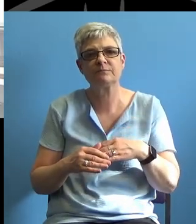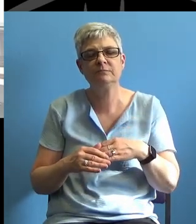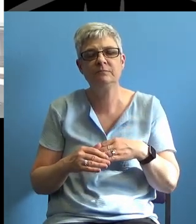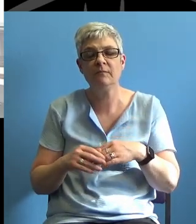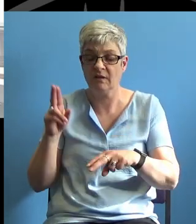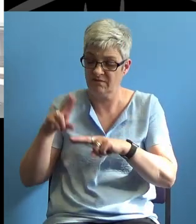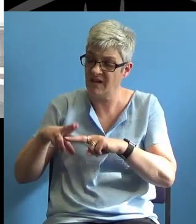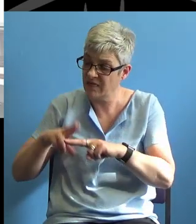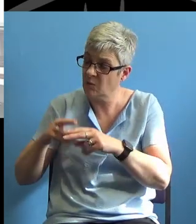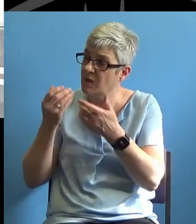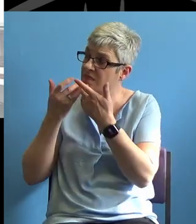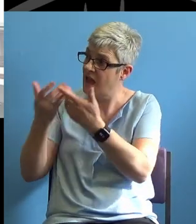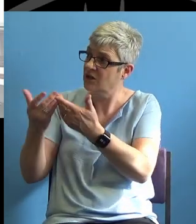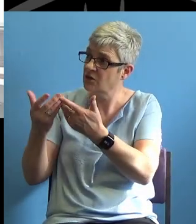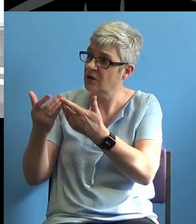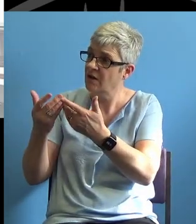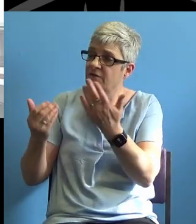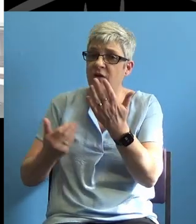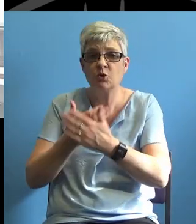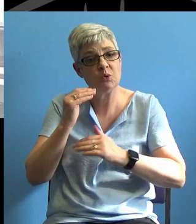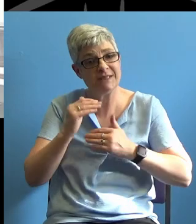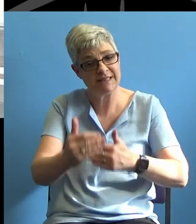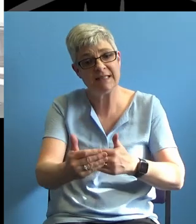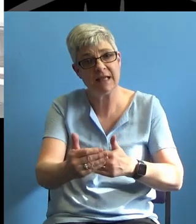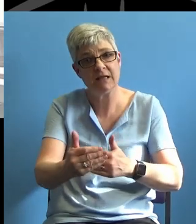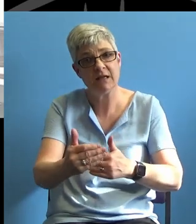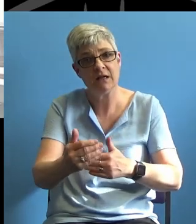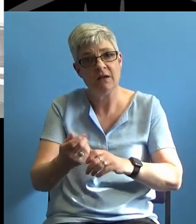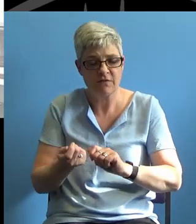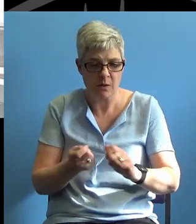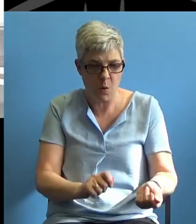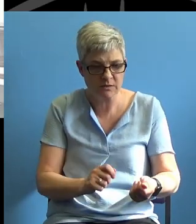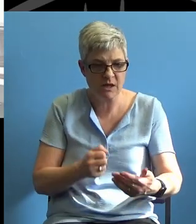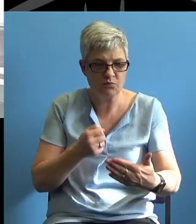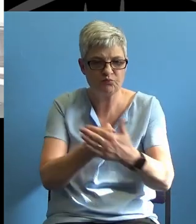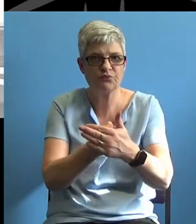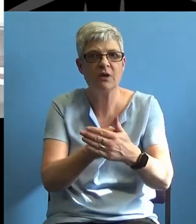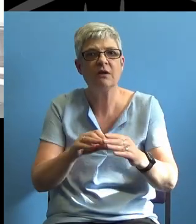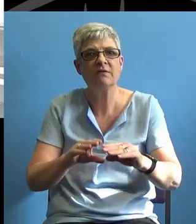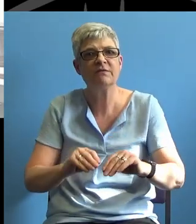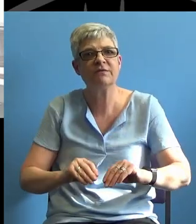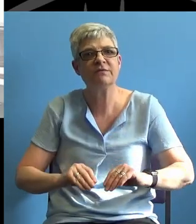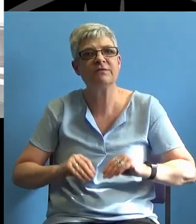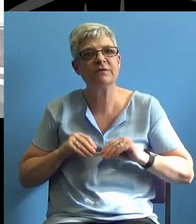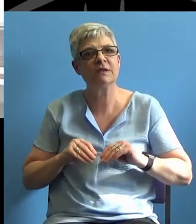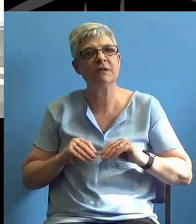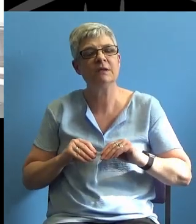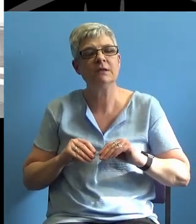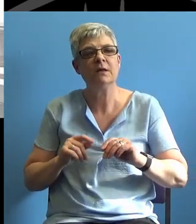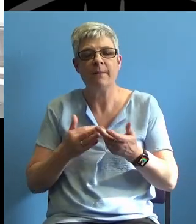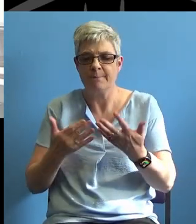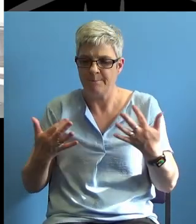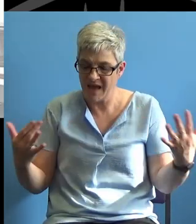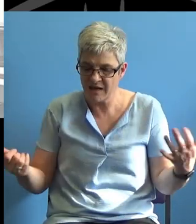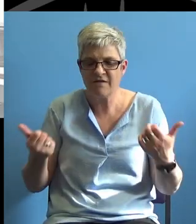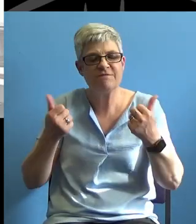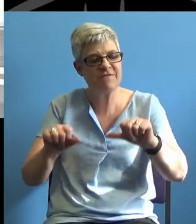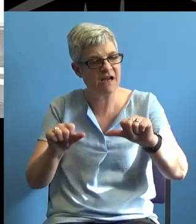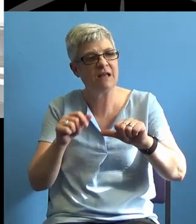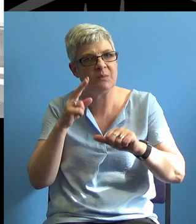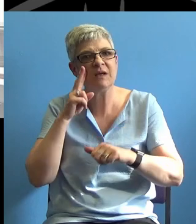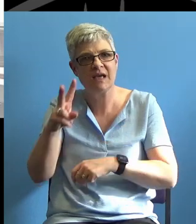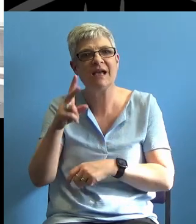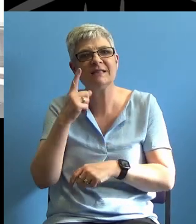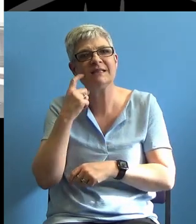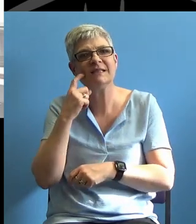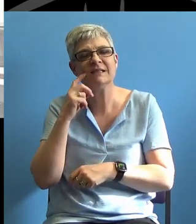Father, we thank you for this new season, for lockdown restrictions easing. Many of us are finally able to see friends